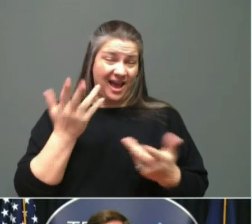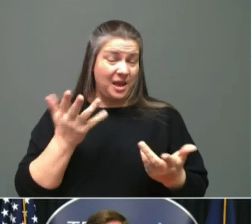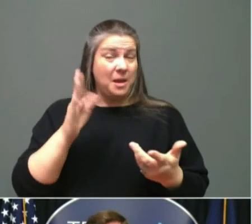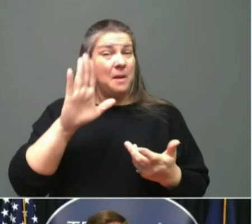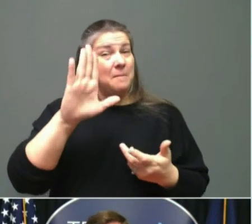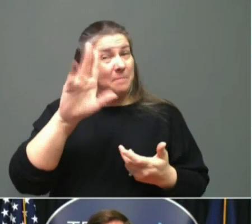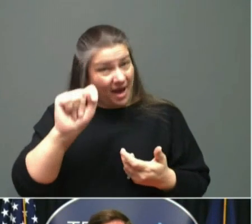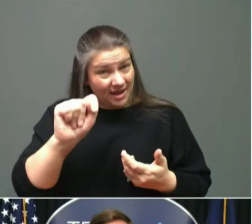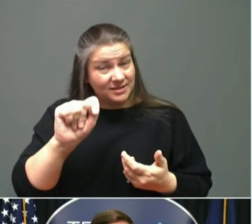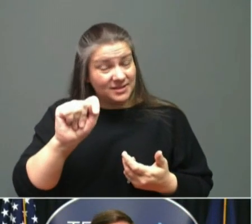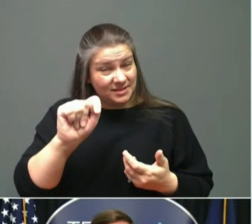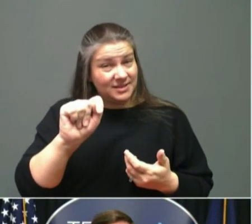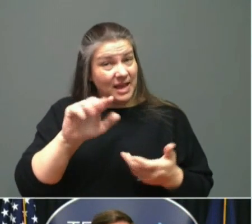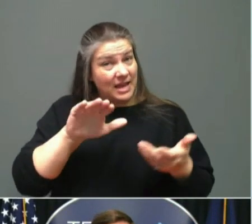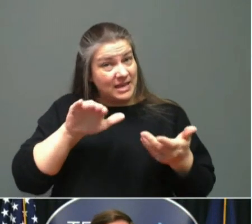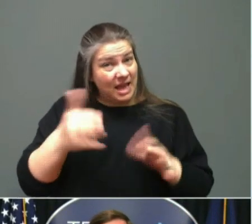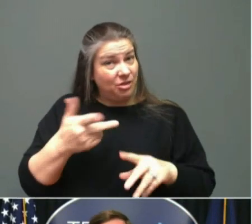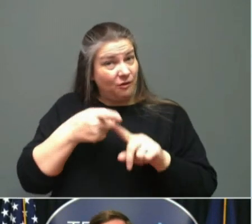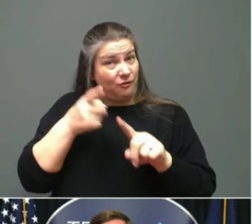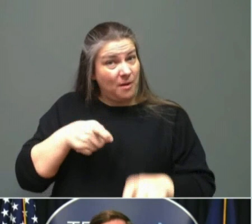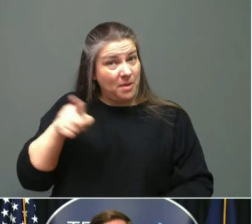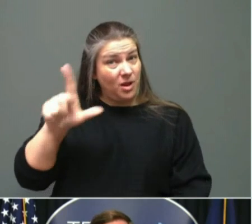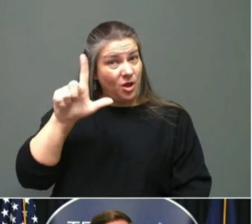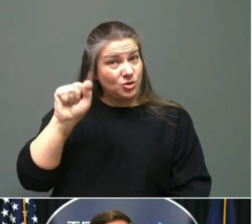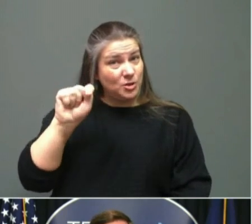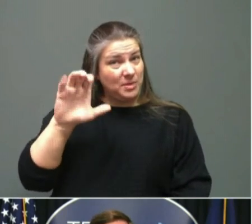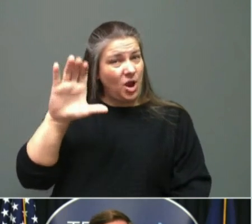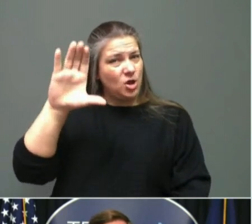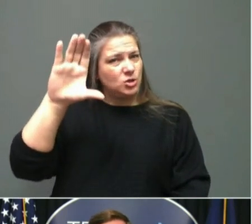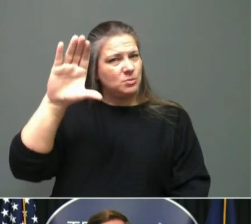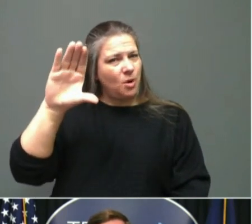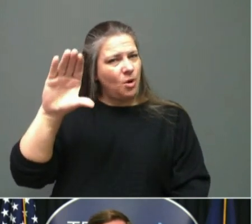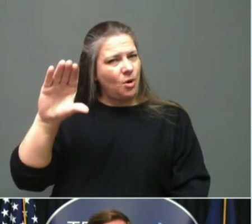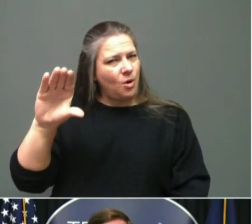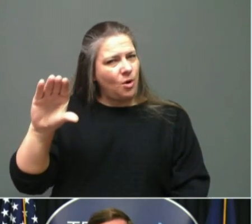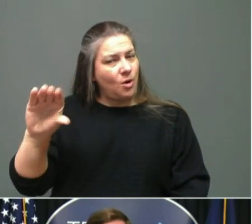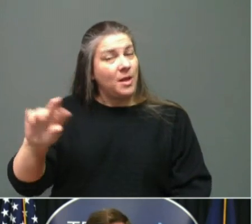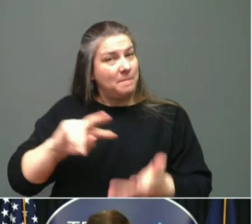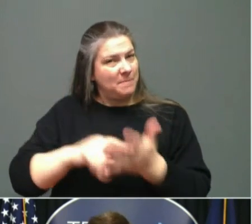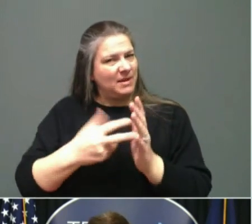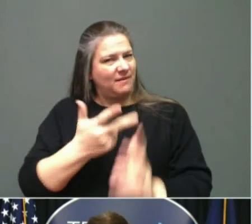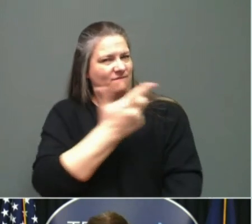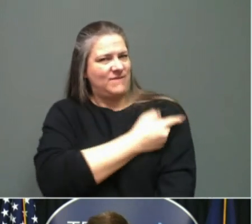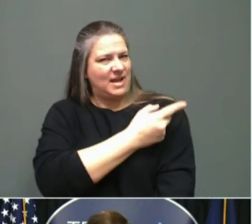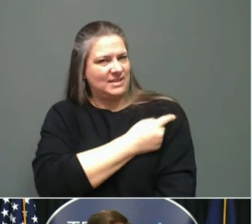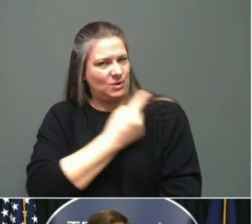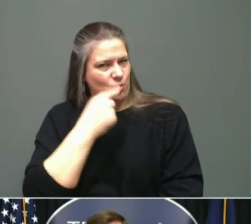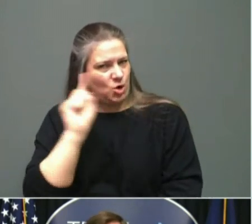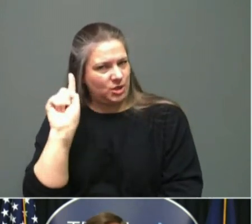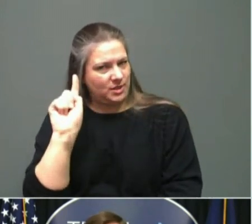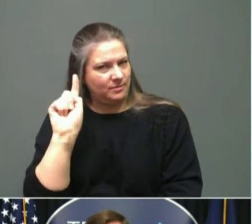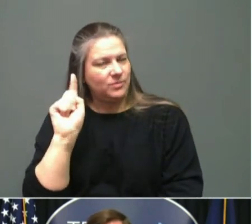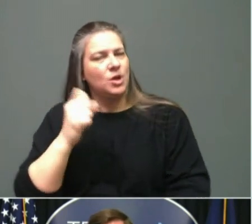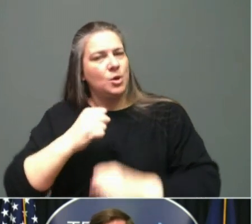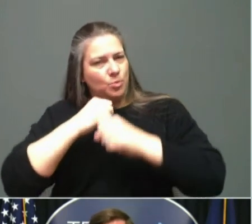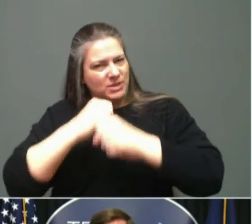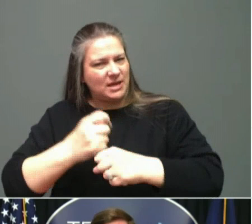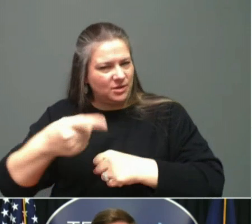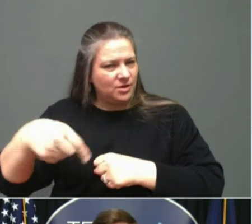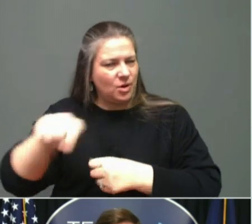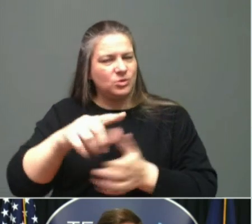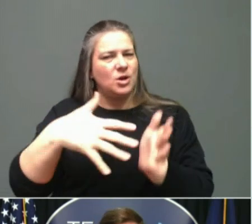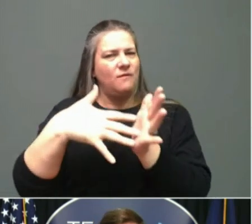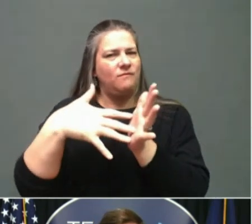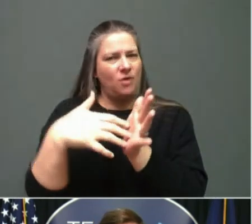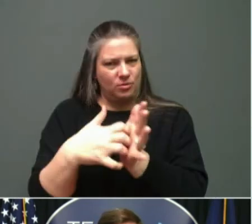share are long-term care residents. That tells me that our vaccinations are working in protecting our most vulnerable. That also gives me some hope that our